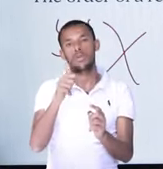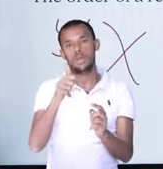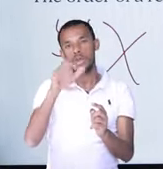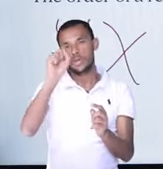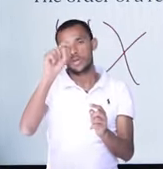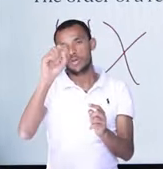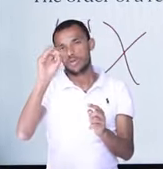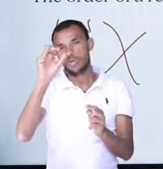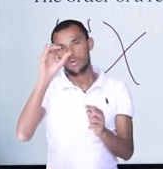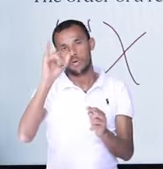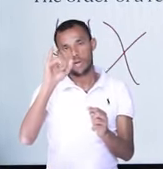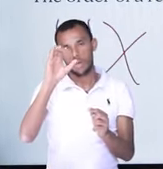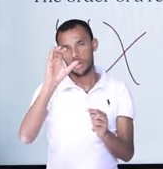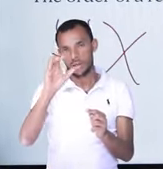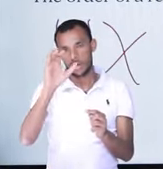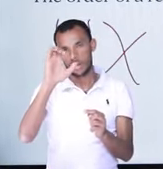stoichiometric coefficients.